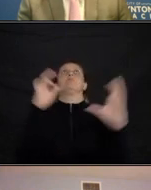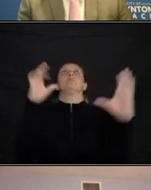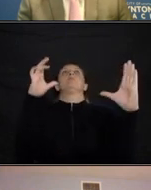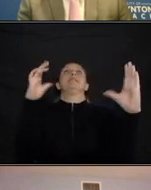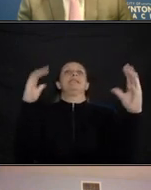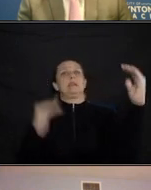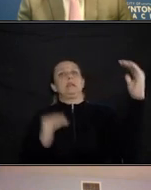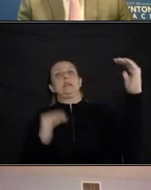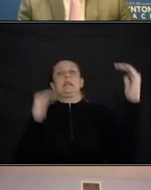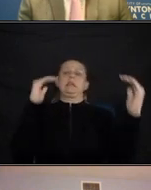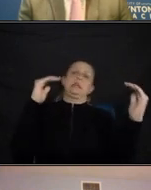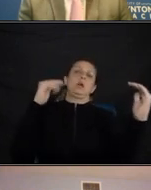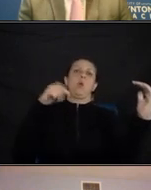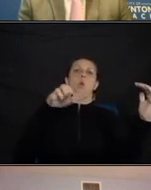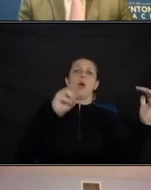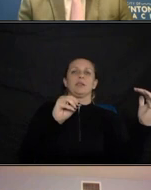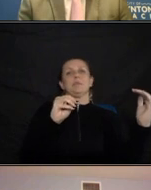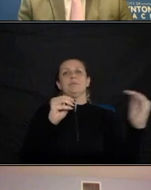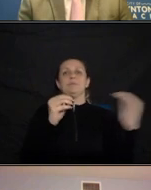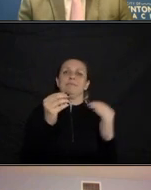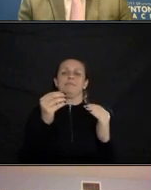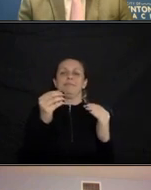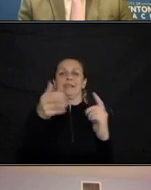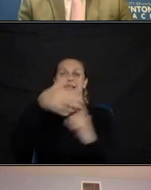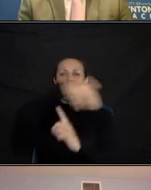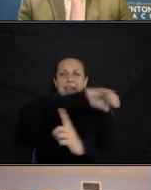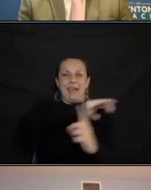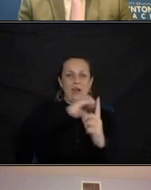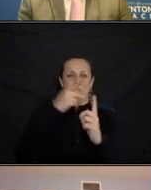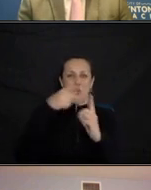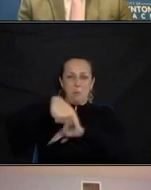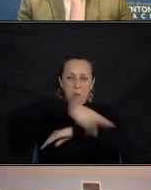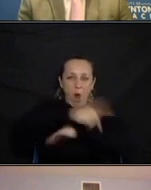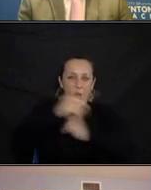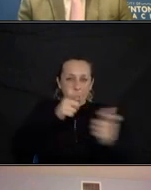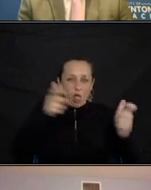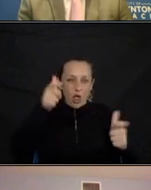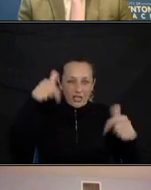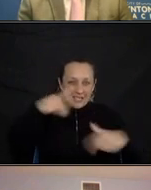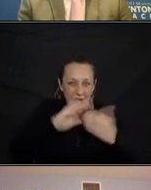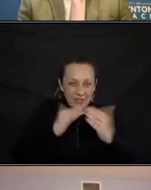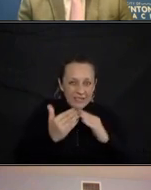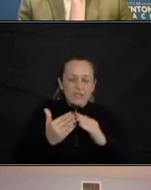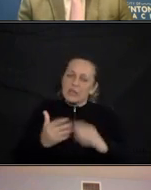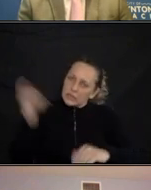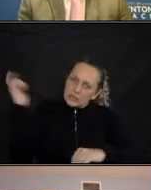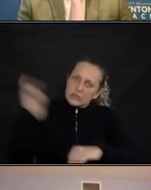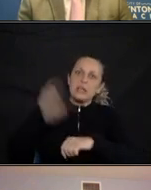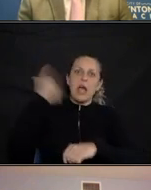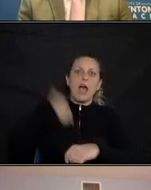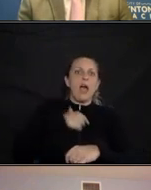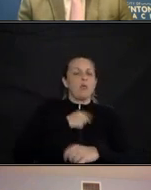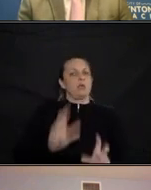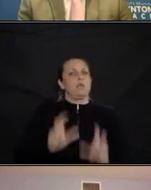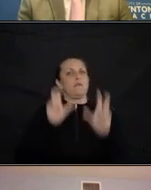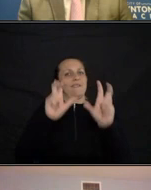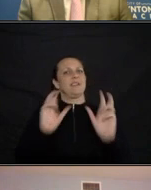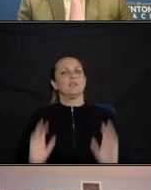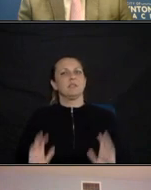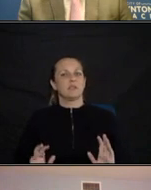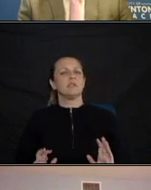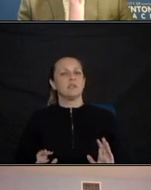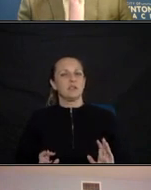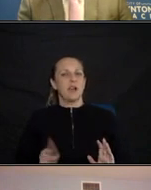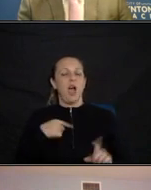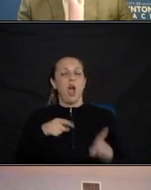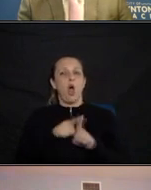eco park, the largest preserve, one of the largest preserves we have in the city. It's about time we make those investments. And